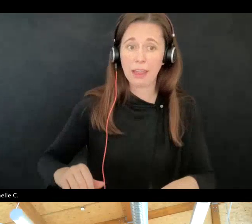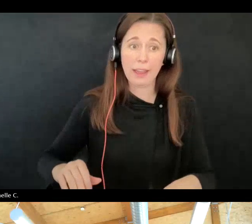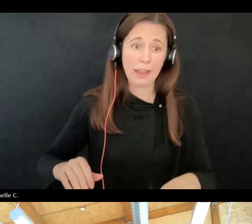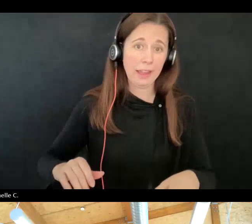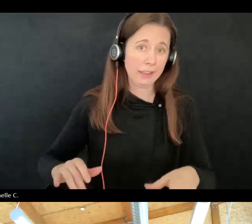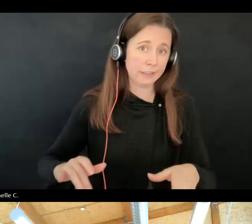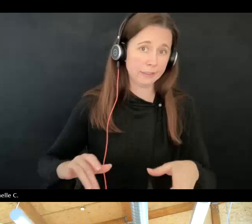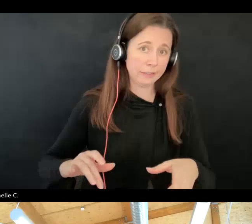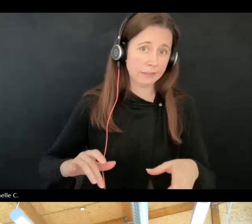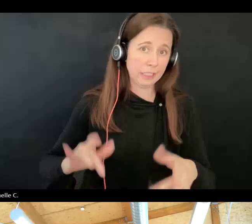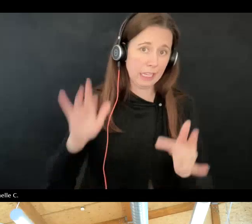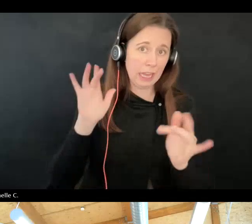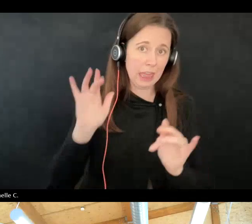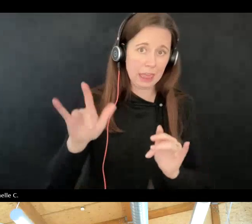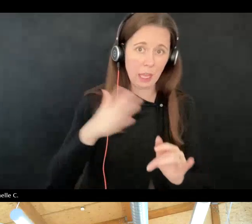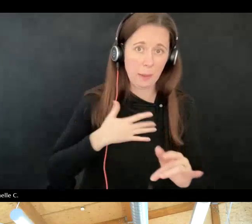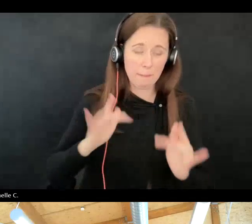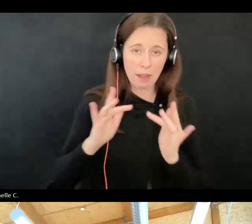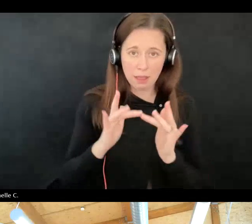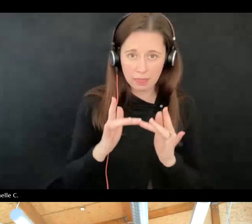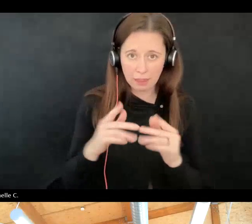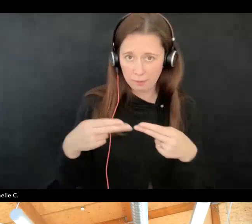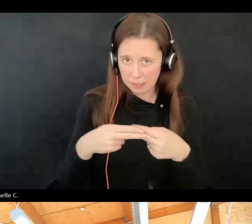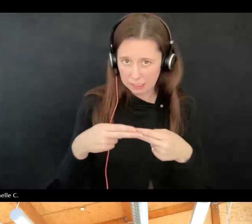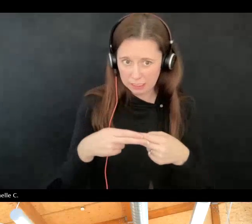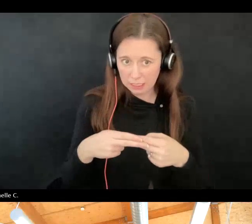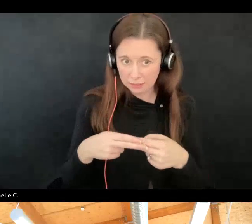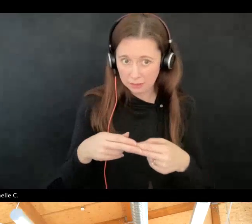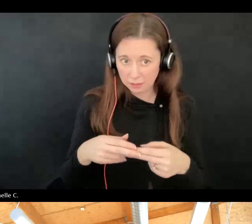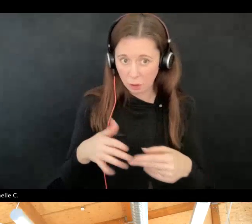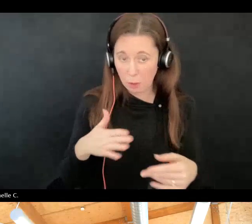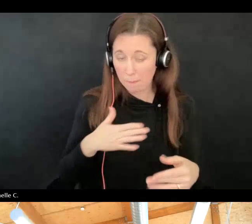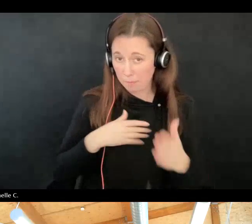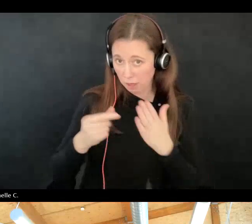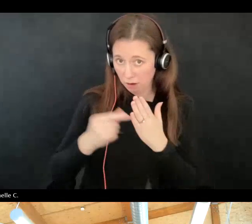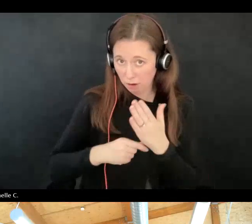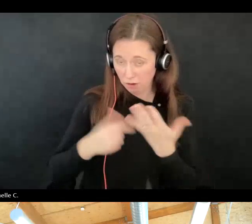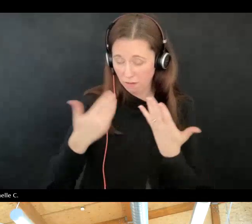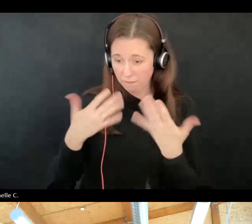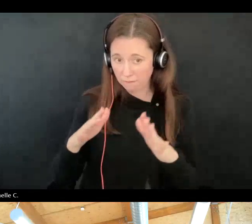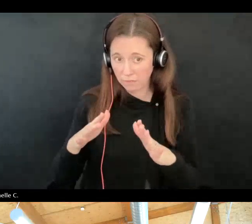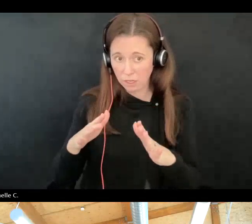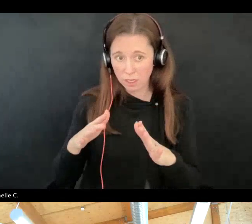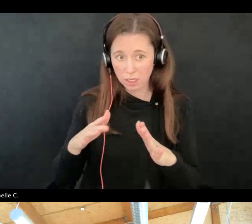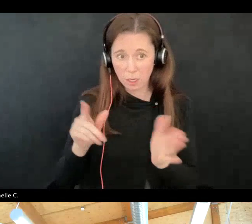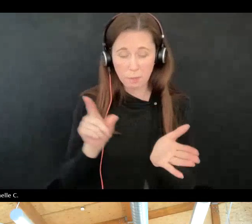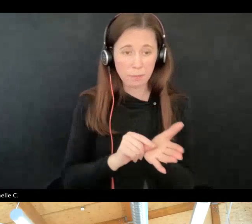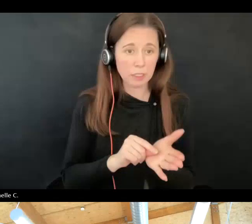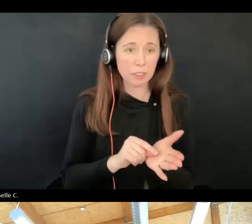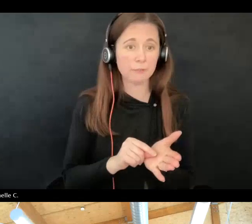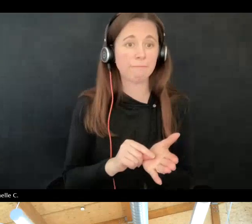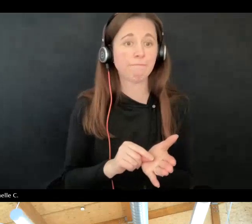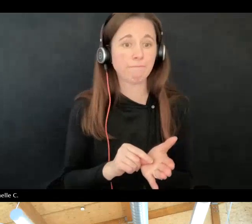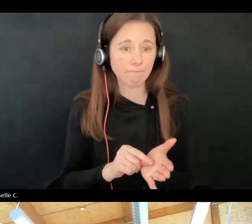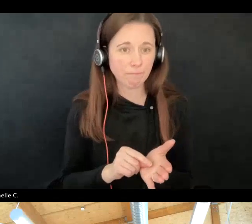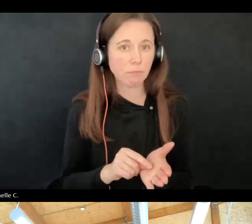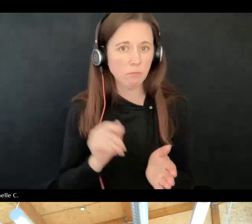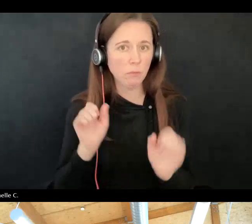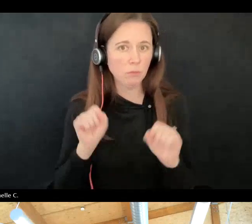send. So I have been published in the Nature Conservancy magazine, as well as my colleague Ian Post at